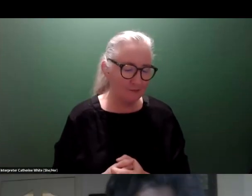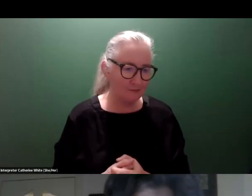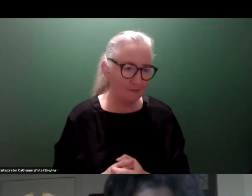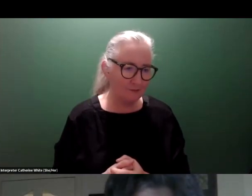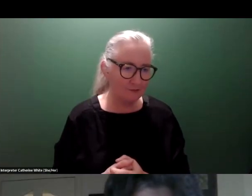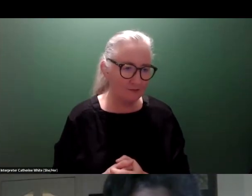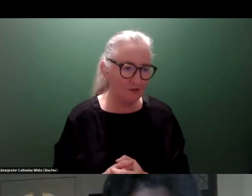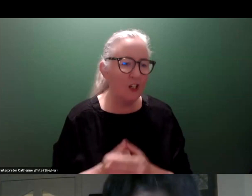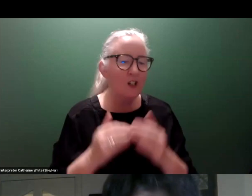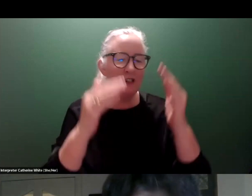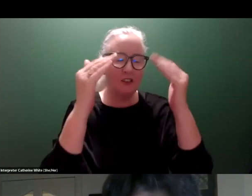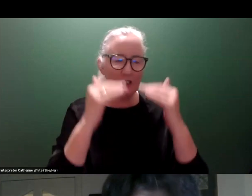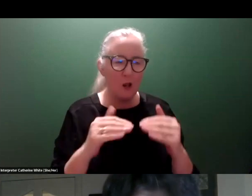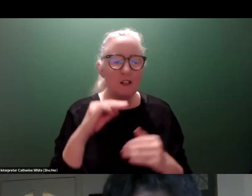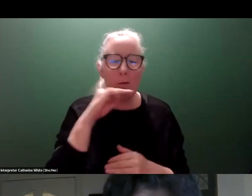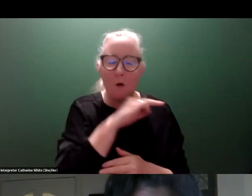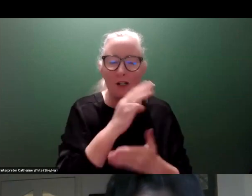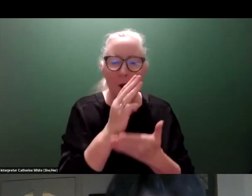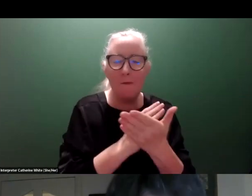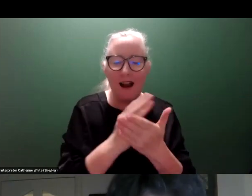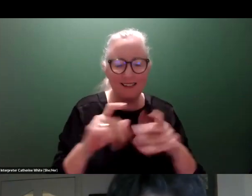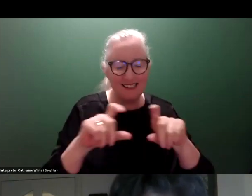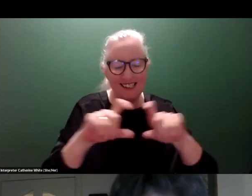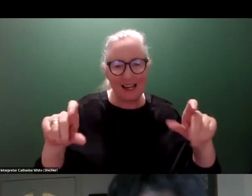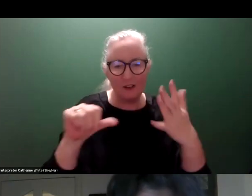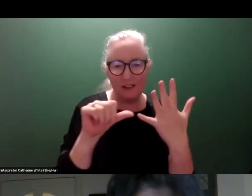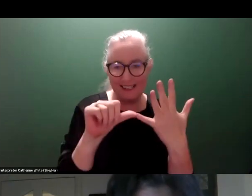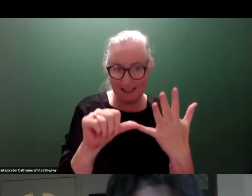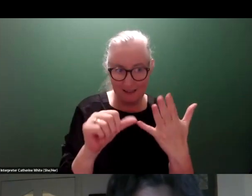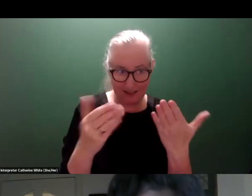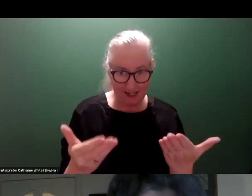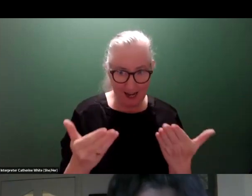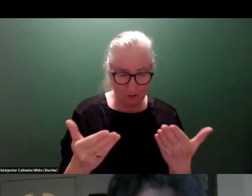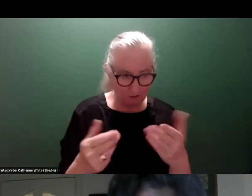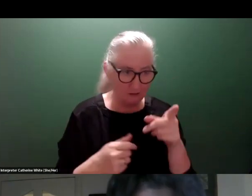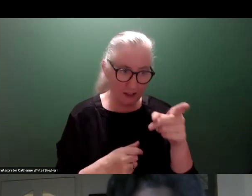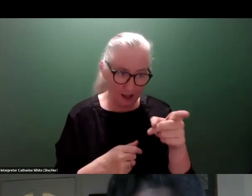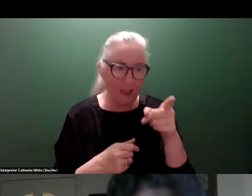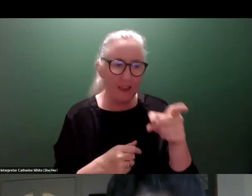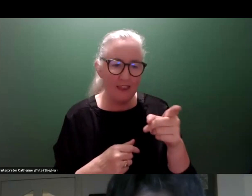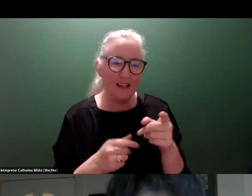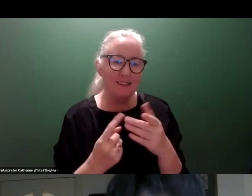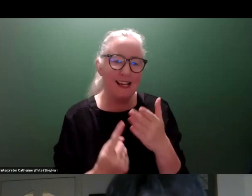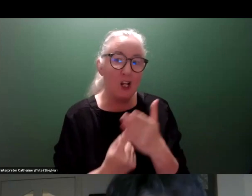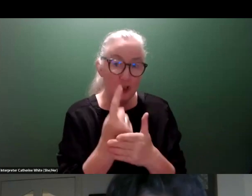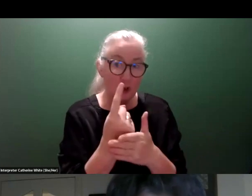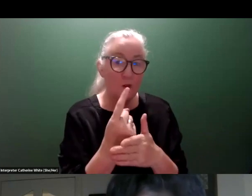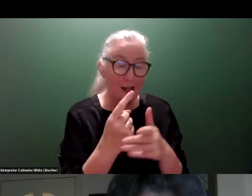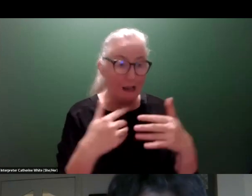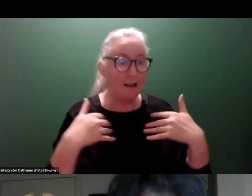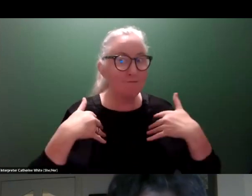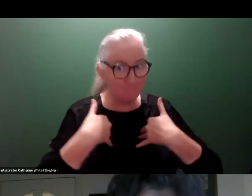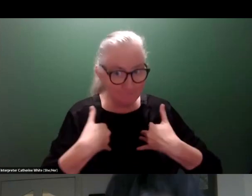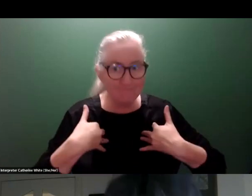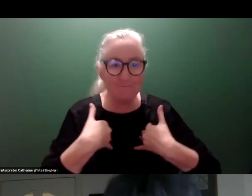So I want to move now to some key points from Section 6. And this is an issue which has been of some concern to people